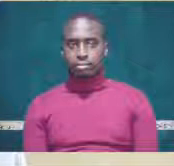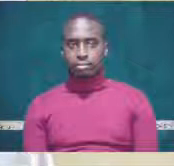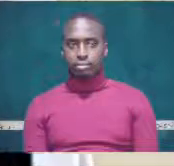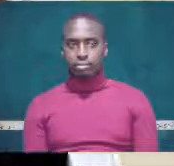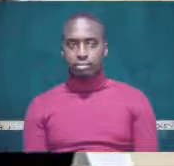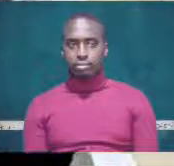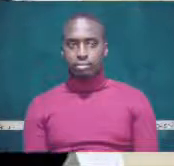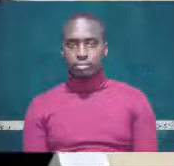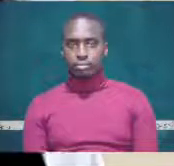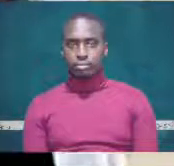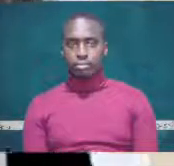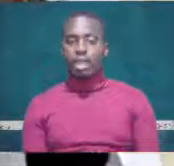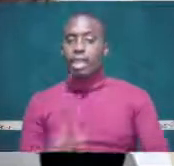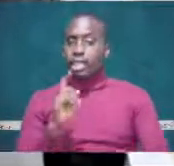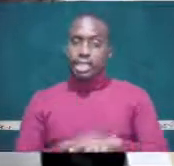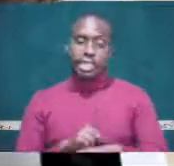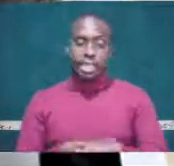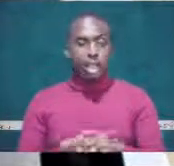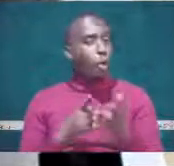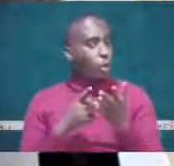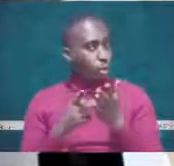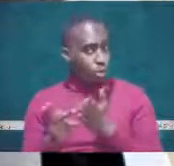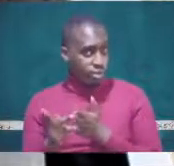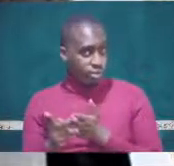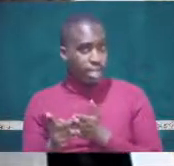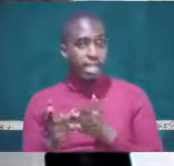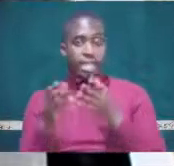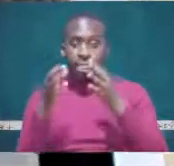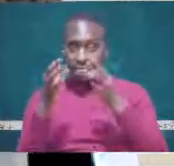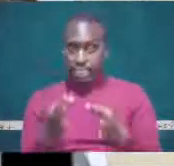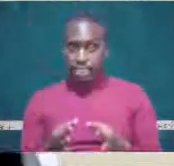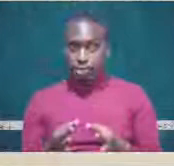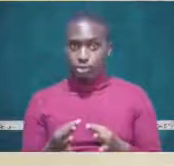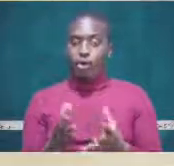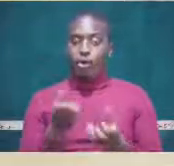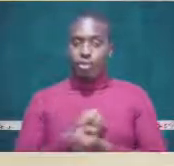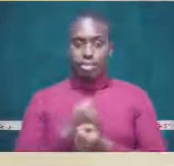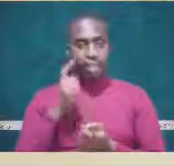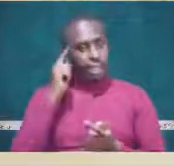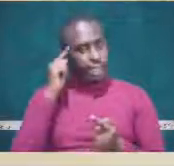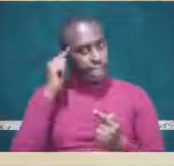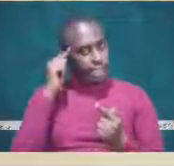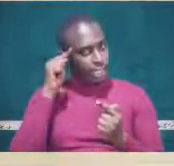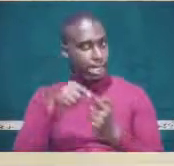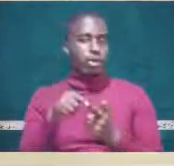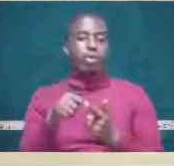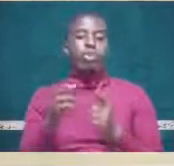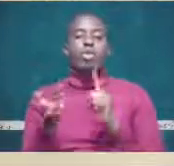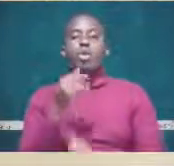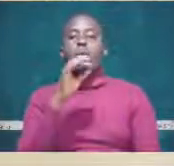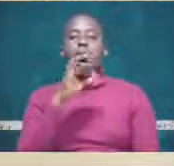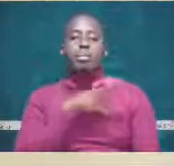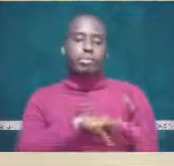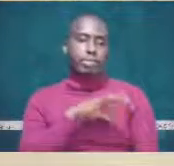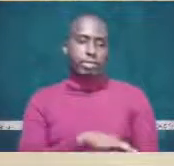Refers to buying an asset with a name. With a name of making a profit. With a